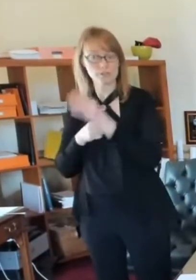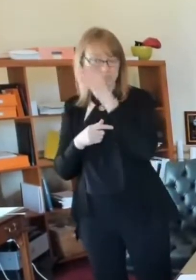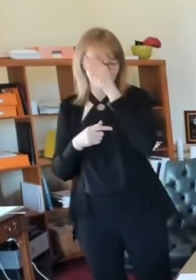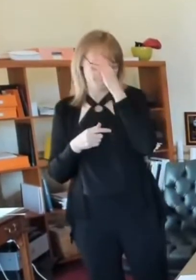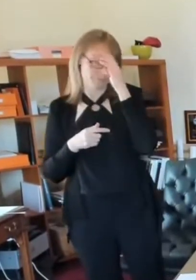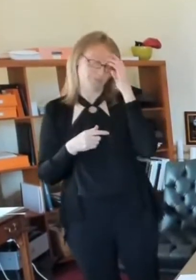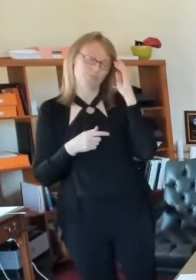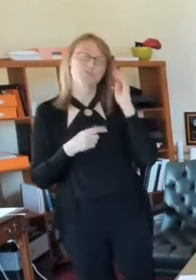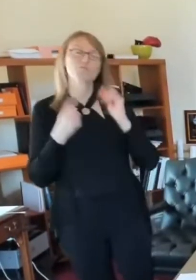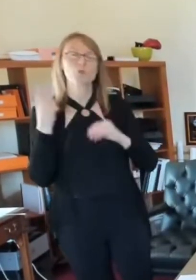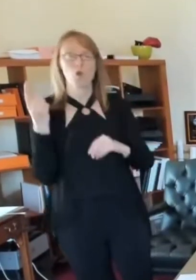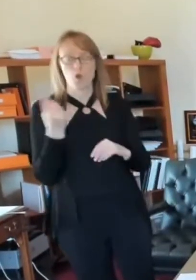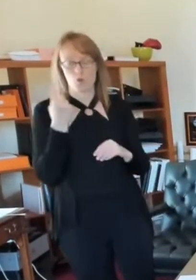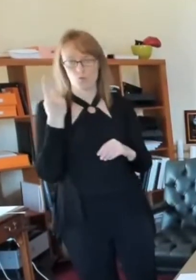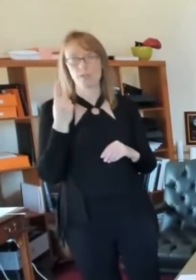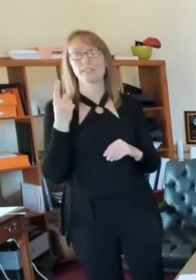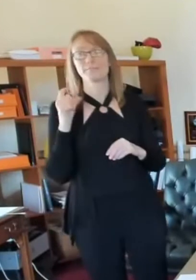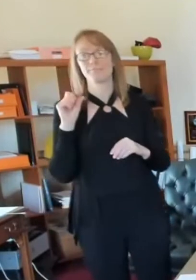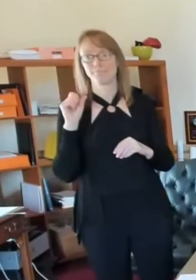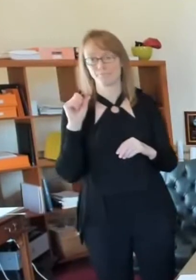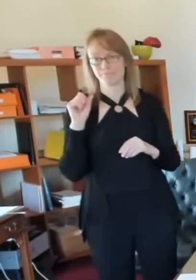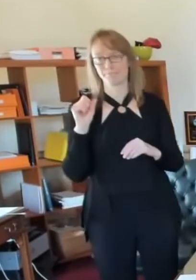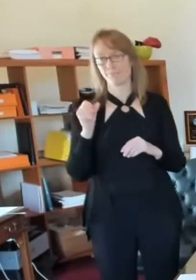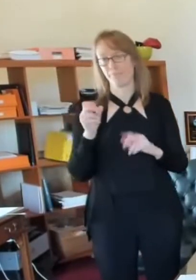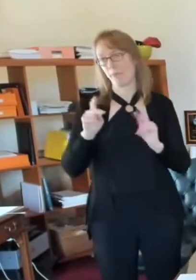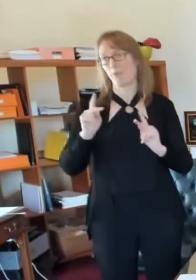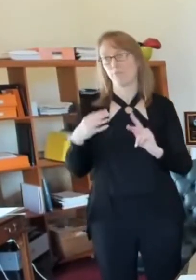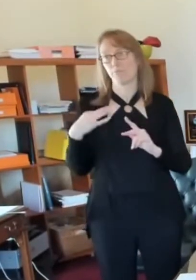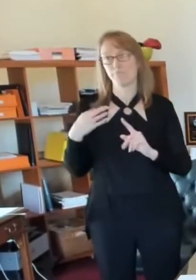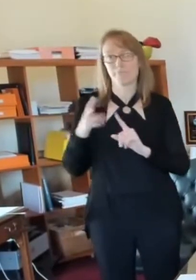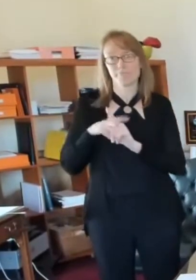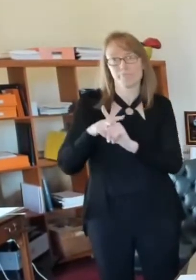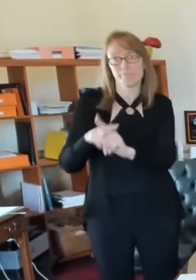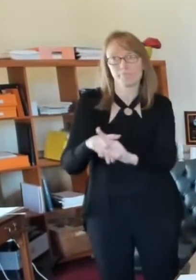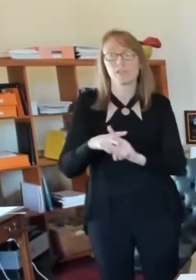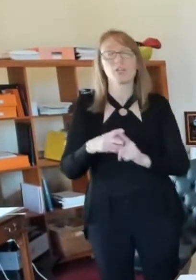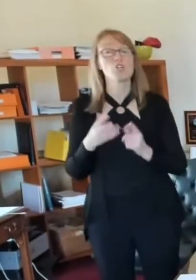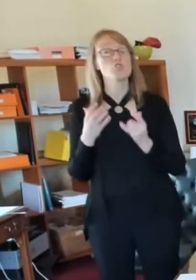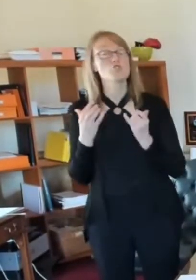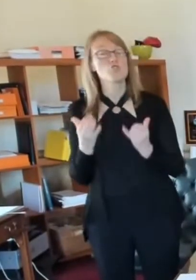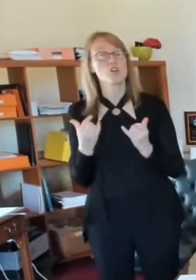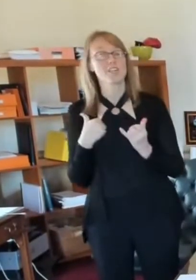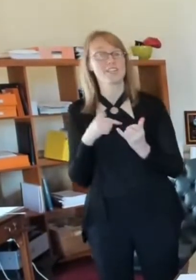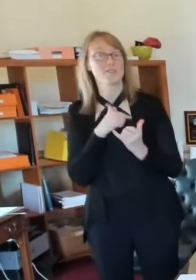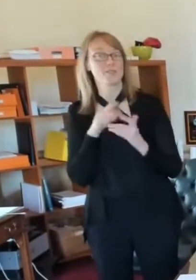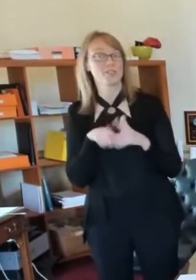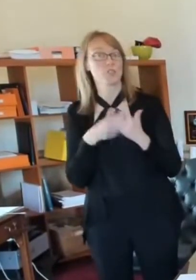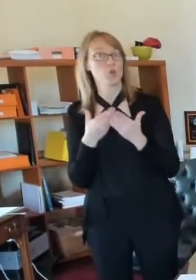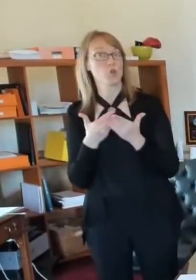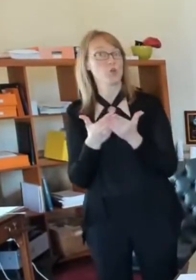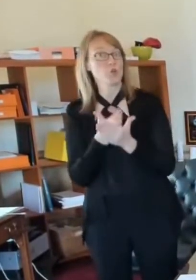we are beginning a recruiting program to recruit more people. It's been in place now for